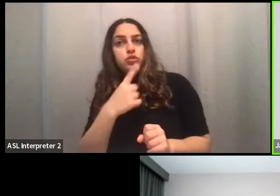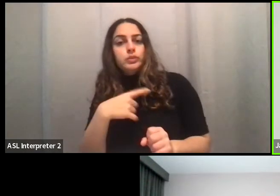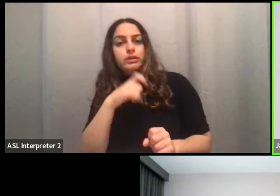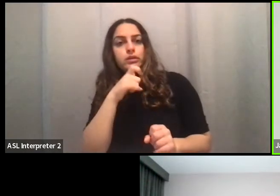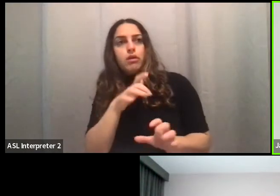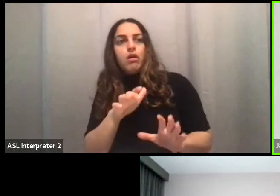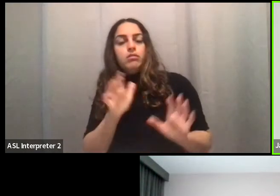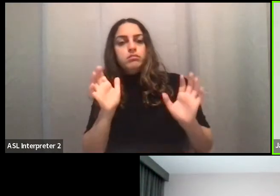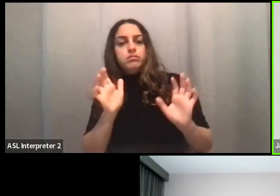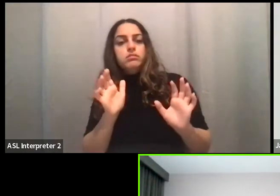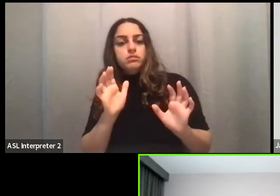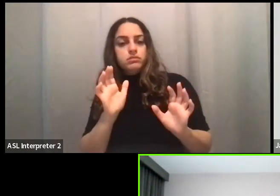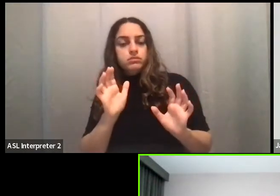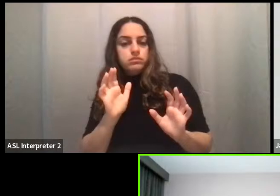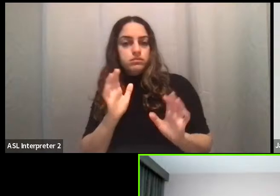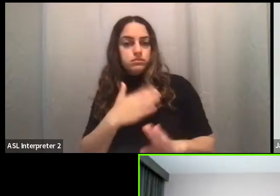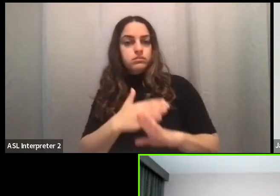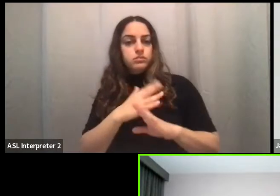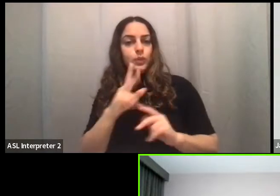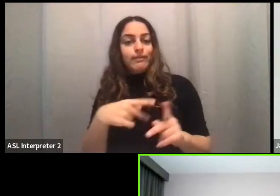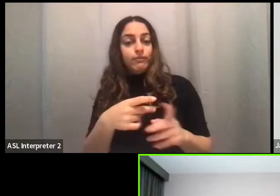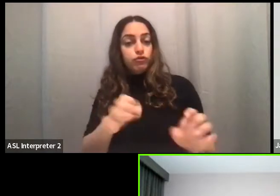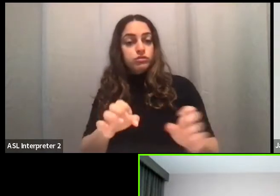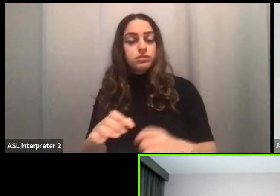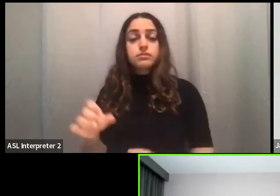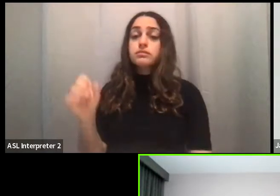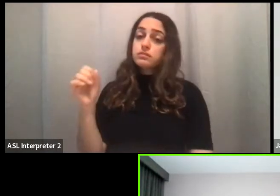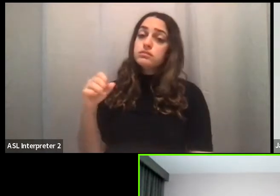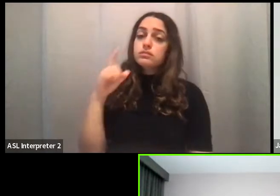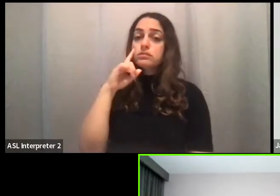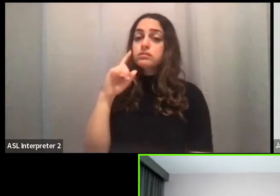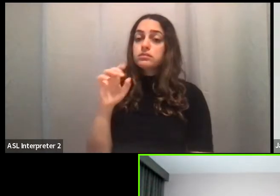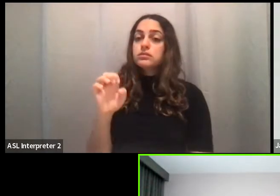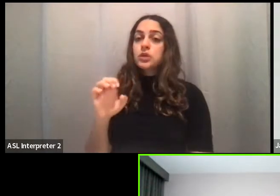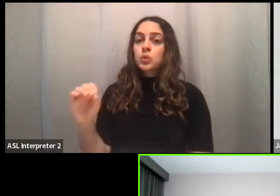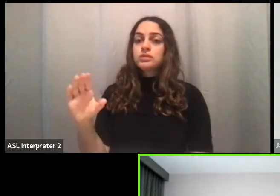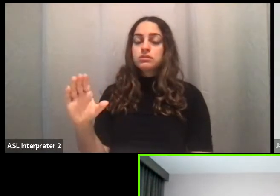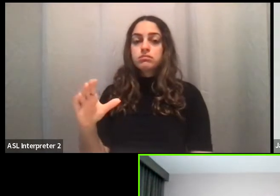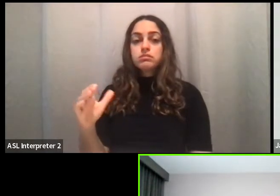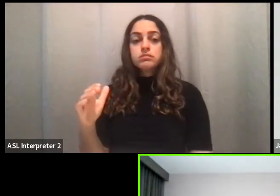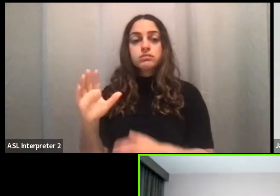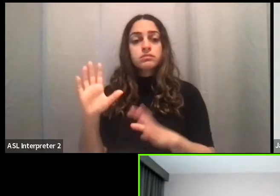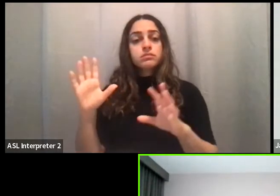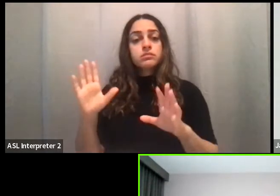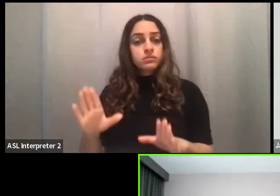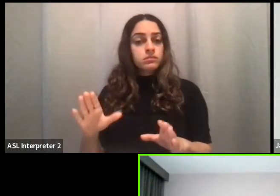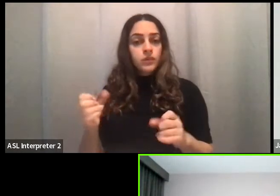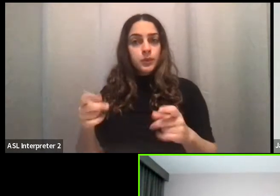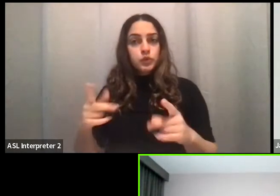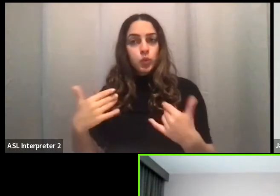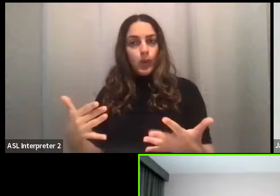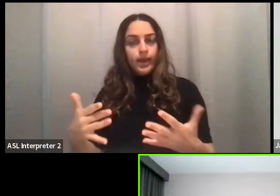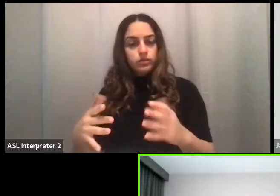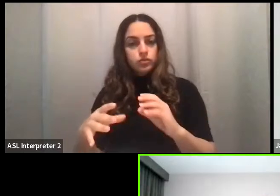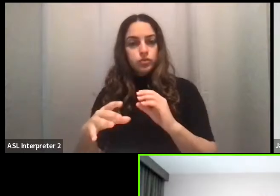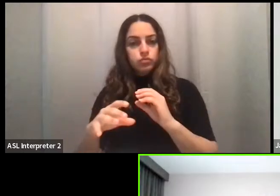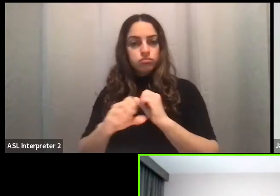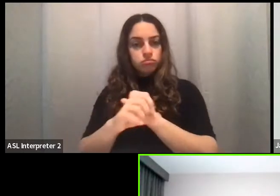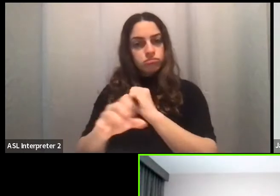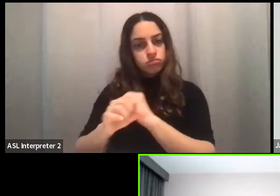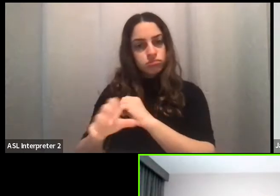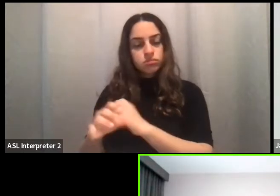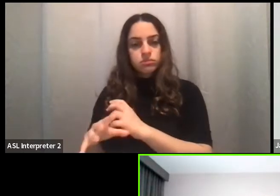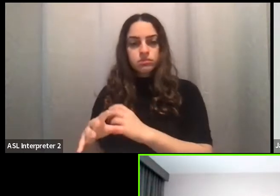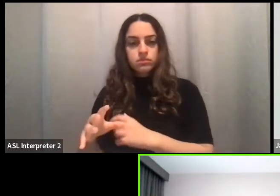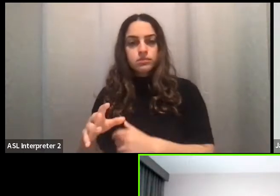of efforts yeah i think the eeoc has a great opportunity to publicize the steps that uh